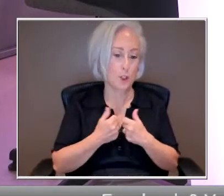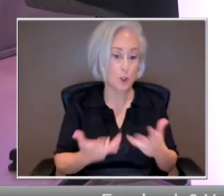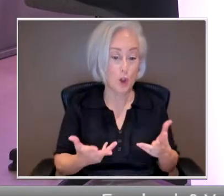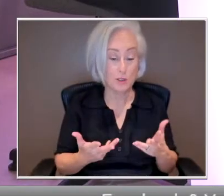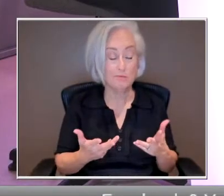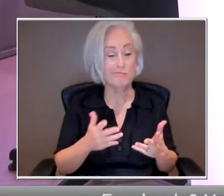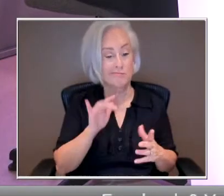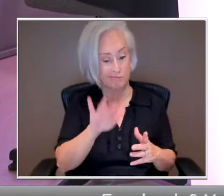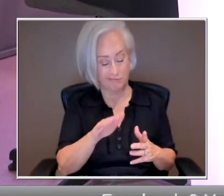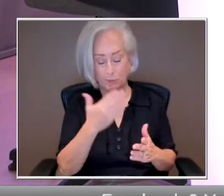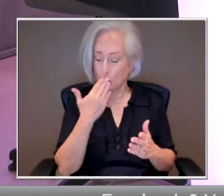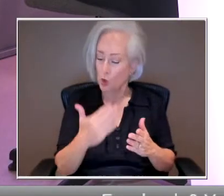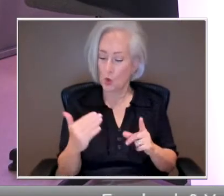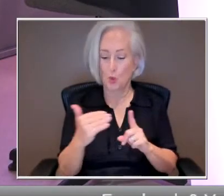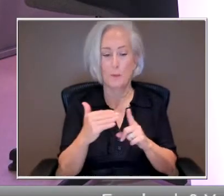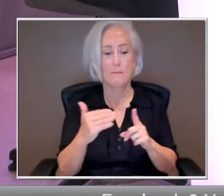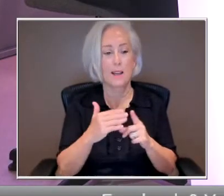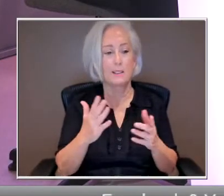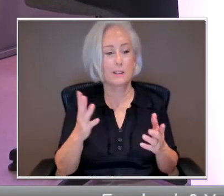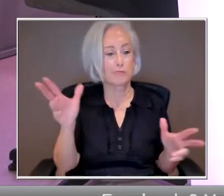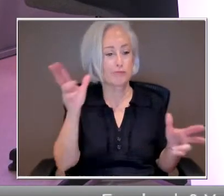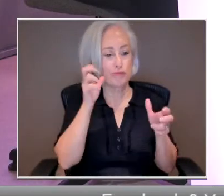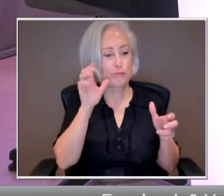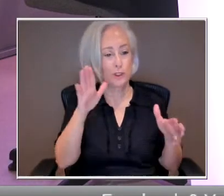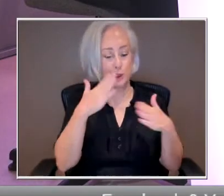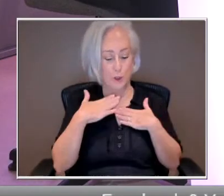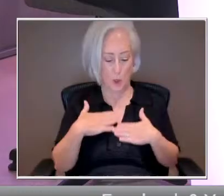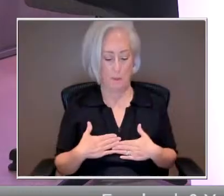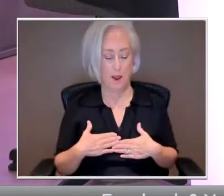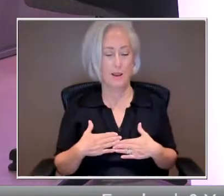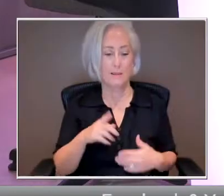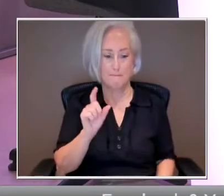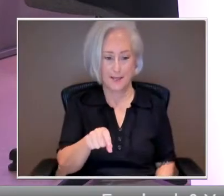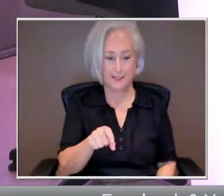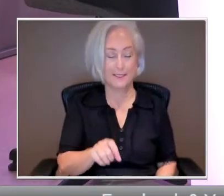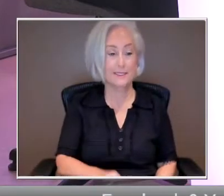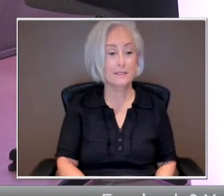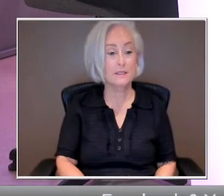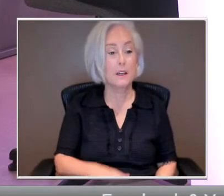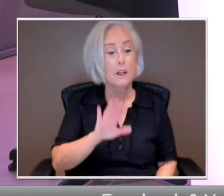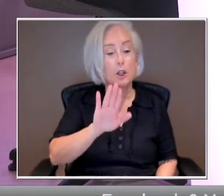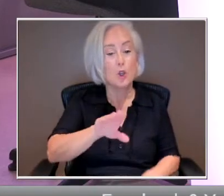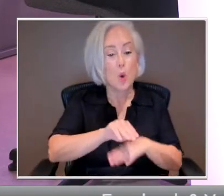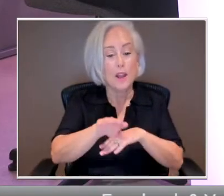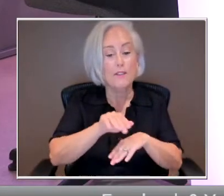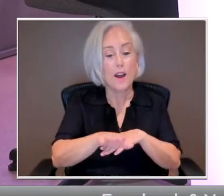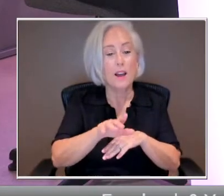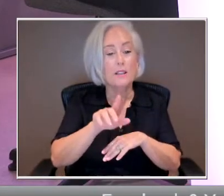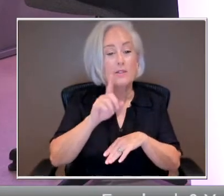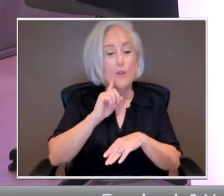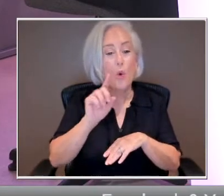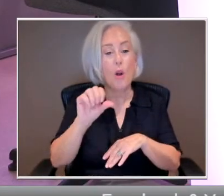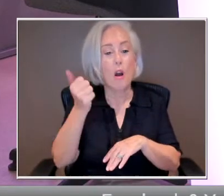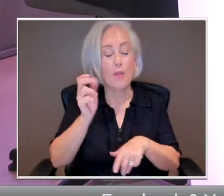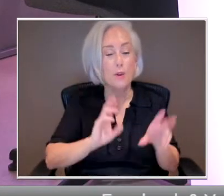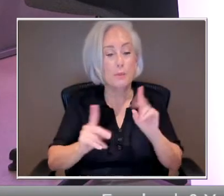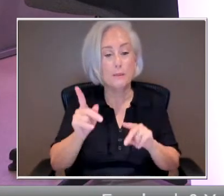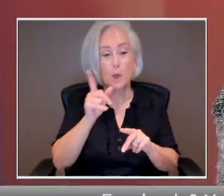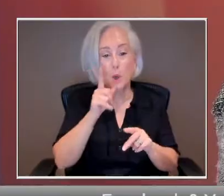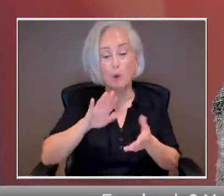bodies. With that, Kathleen wants to know, what advice would you give to others who might be brushing off similar warning signs?